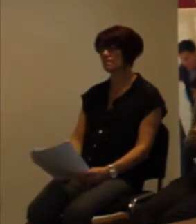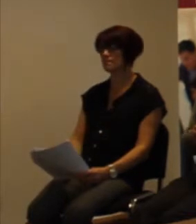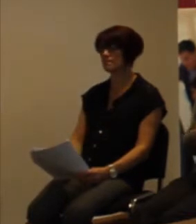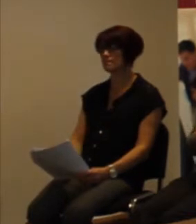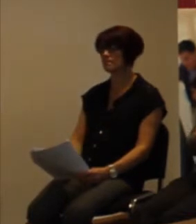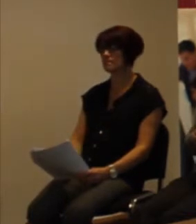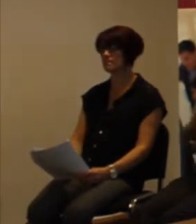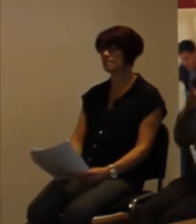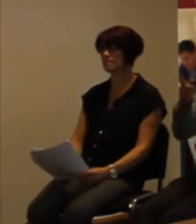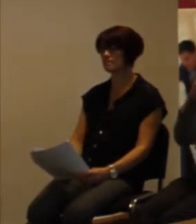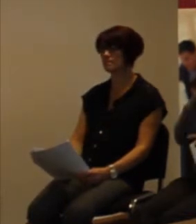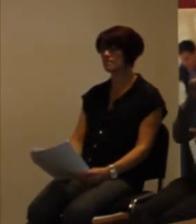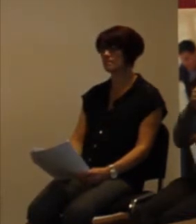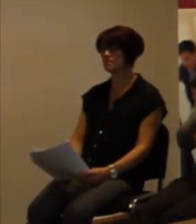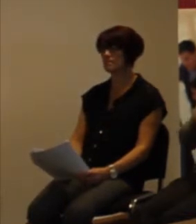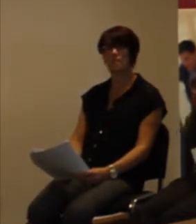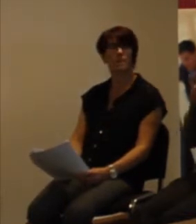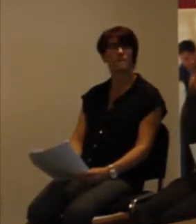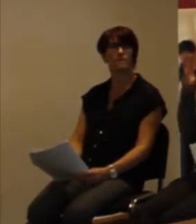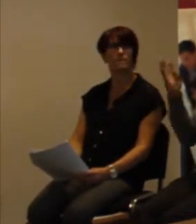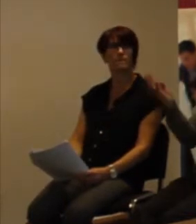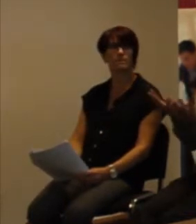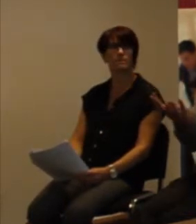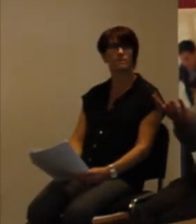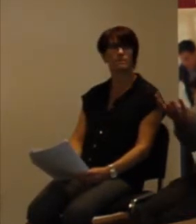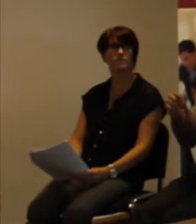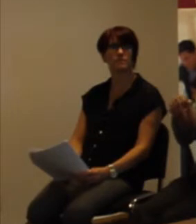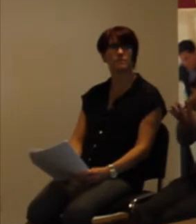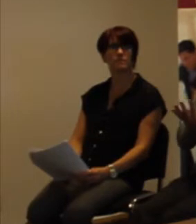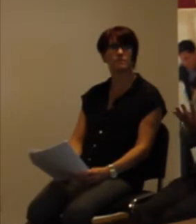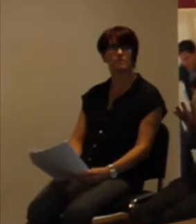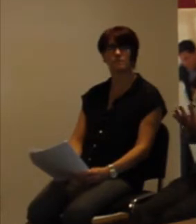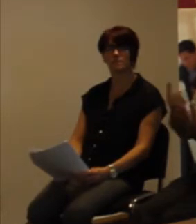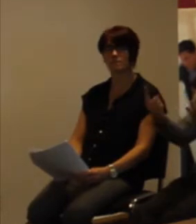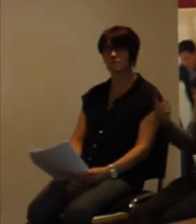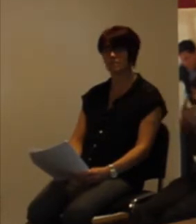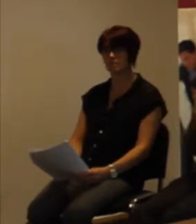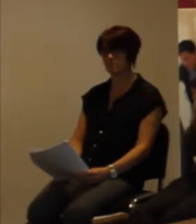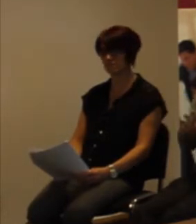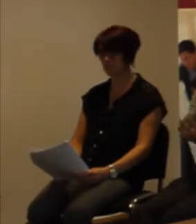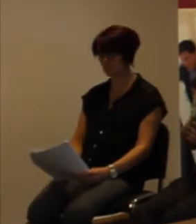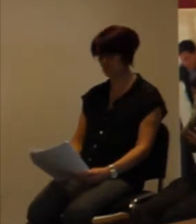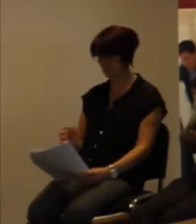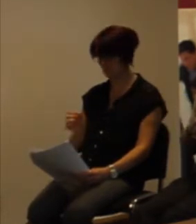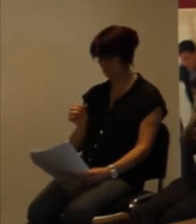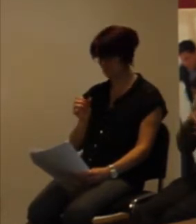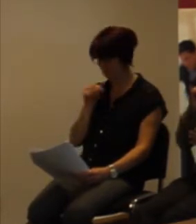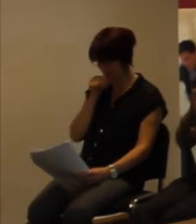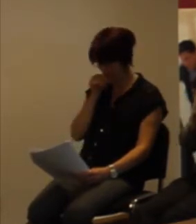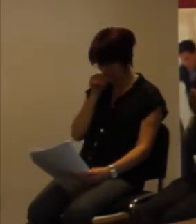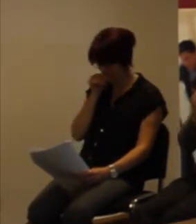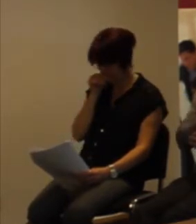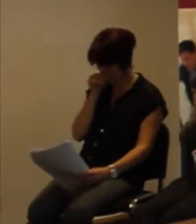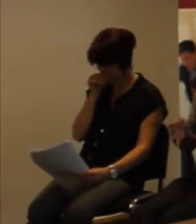would that be part of the strategy? part of your strategy. Are you It's- writing for every individual person, what they say?